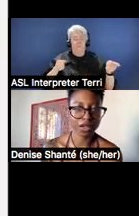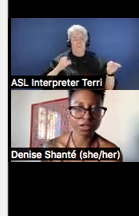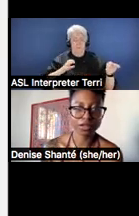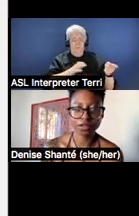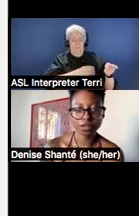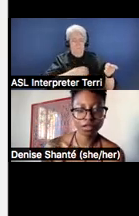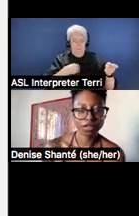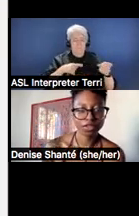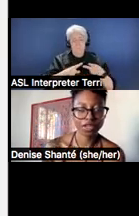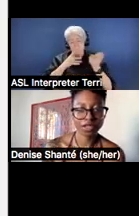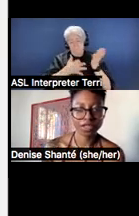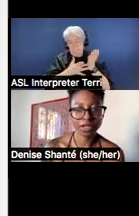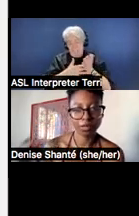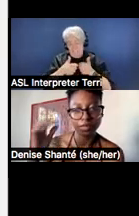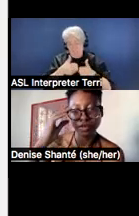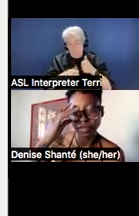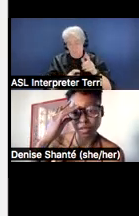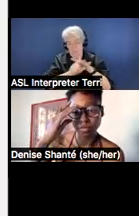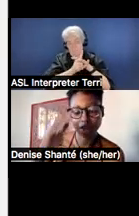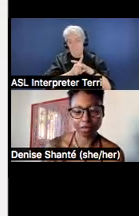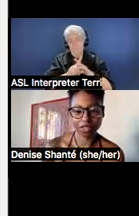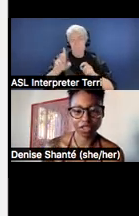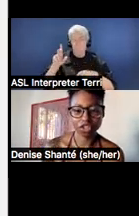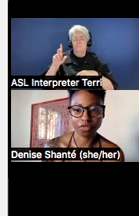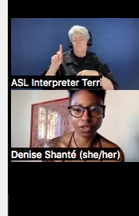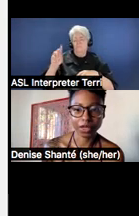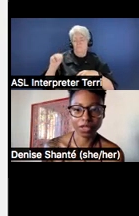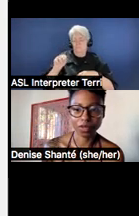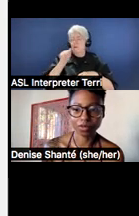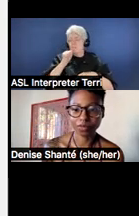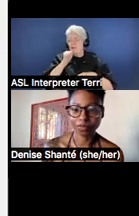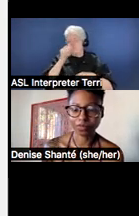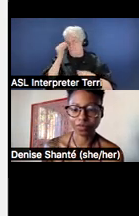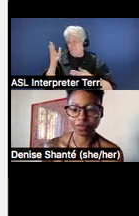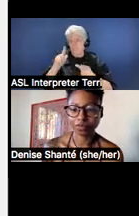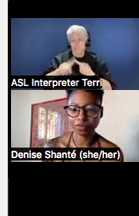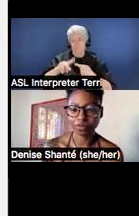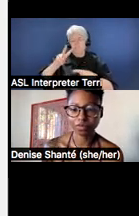issues arise, you can DM private message Victoria as well.